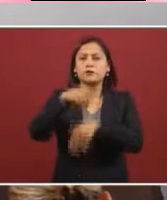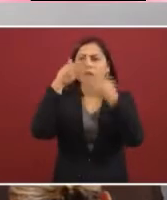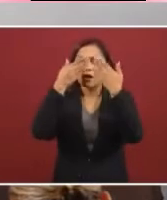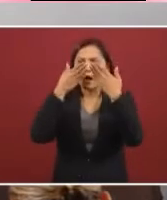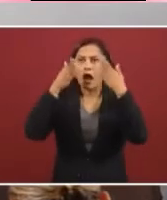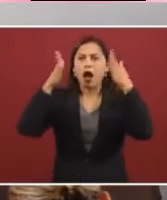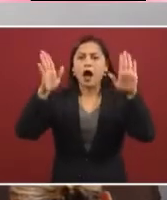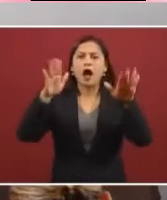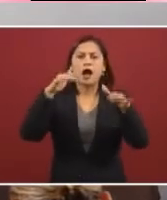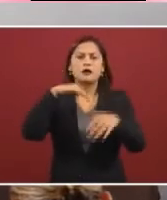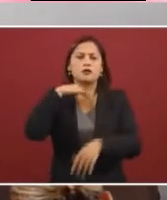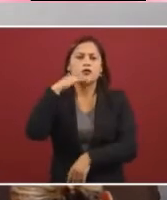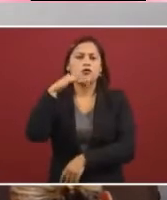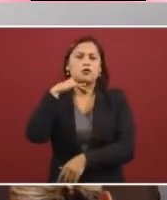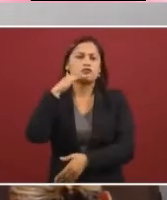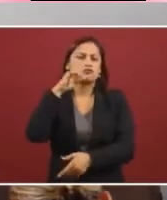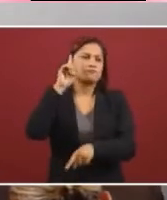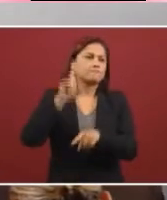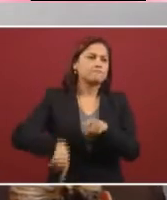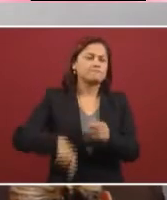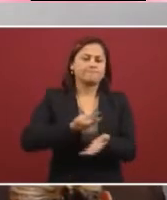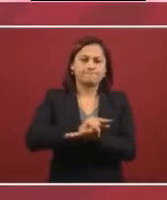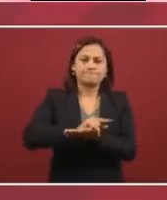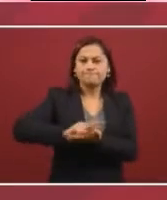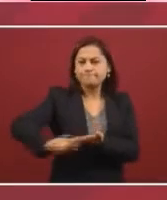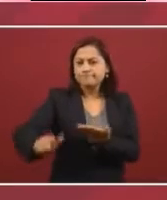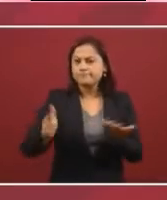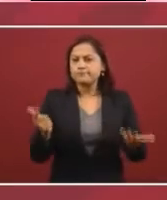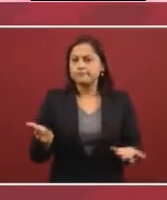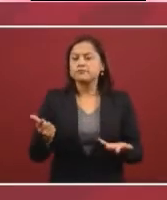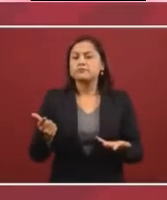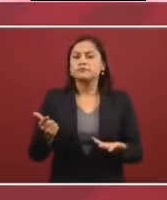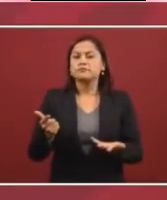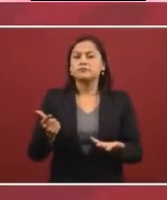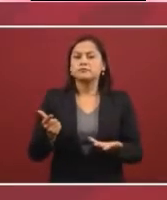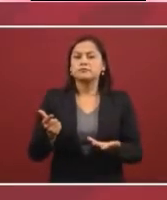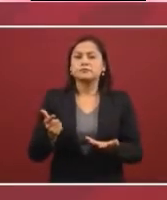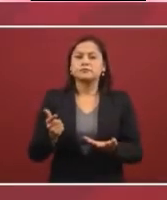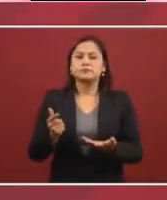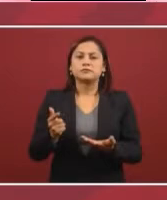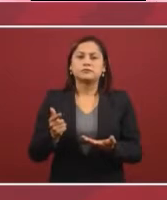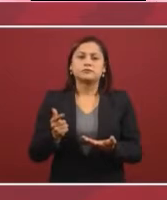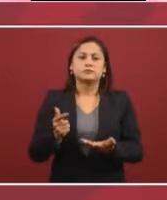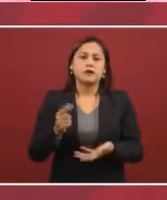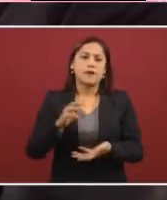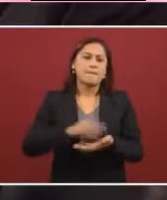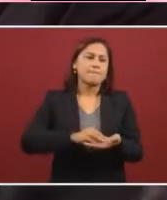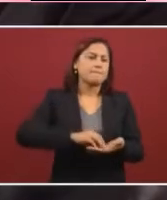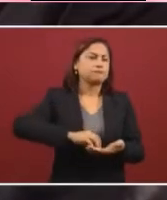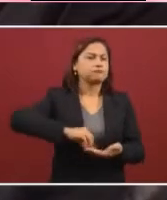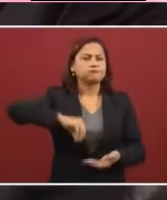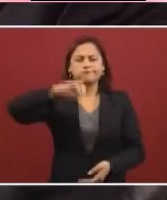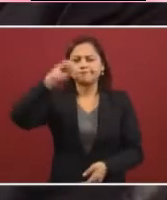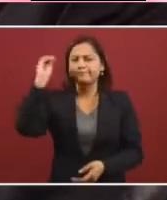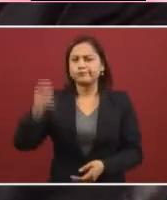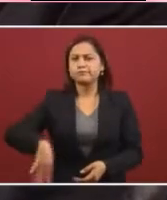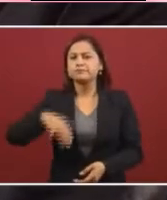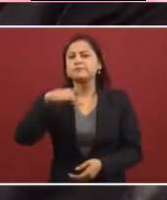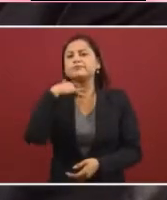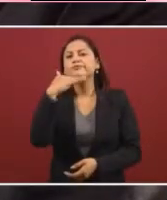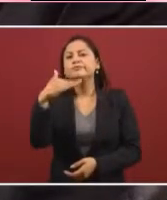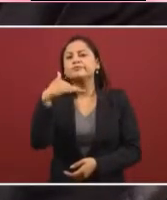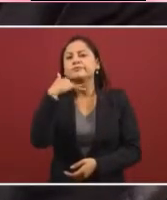clean, to abolish desterrar and unearth corruption in